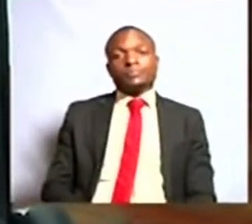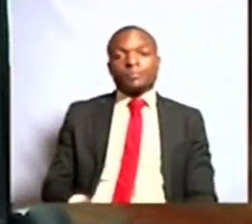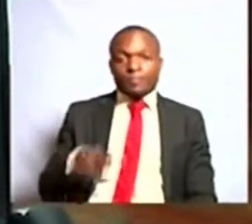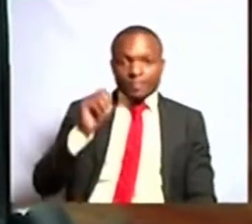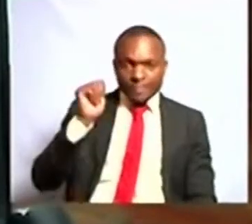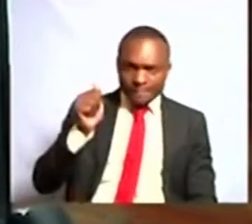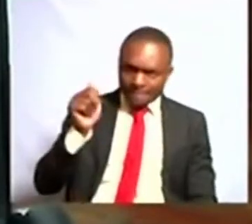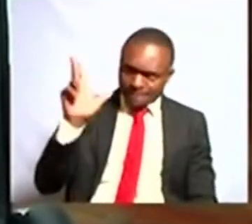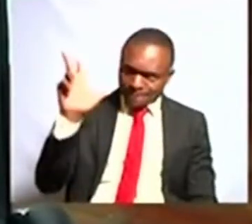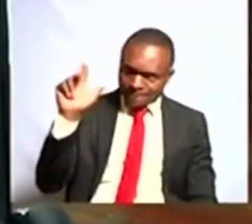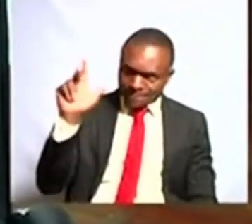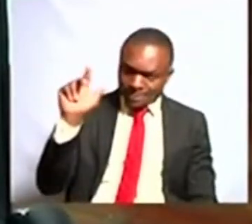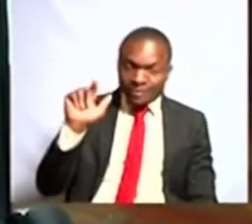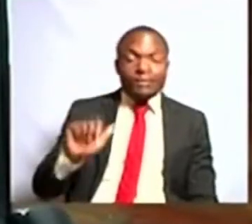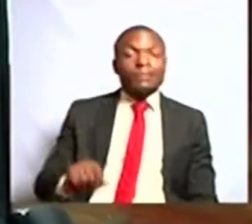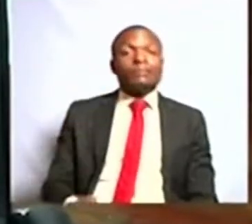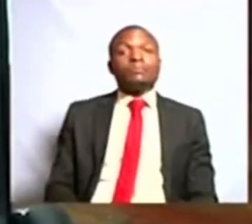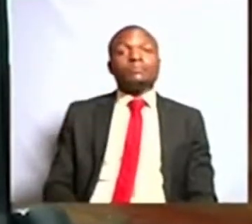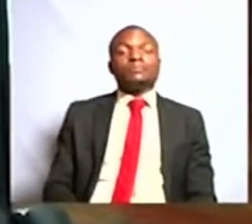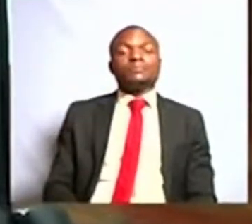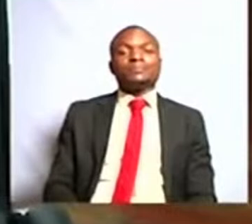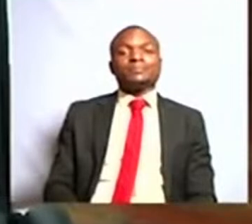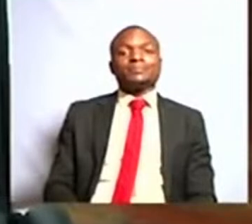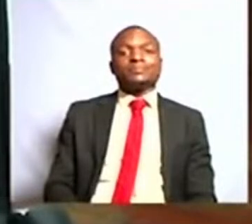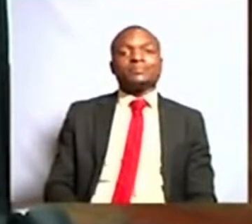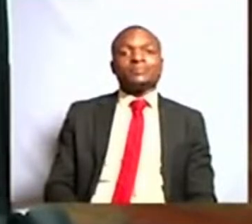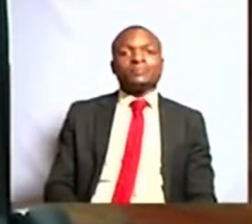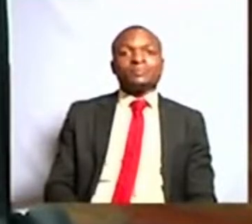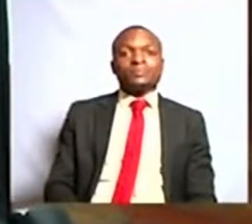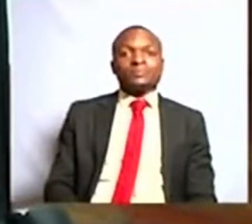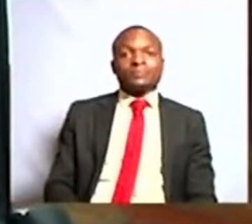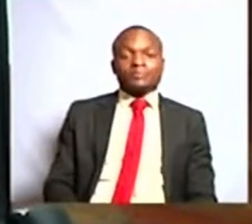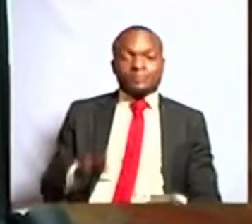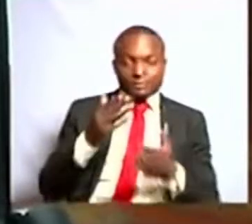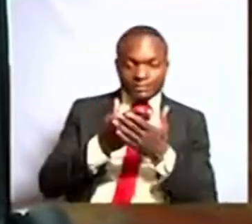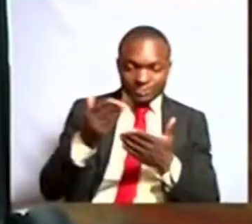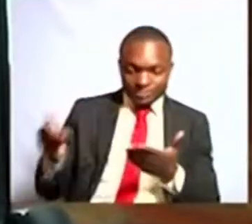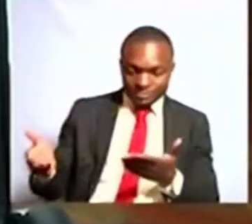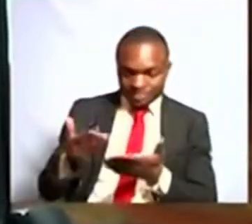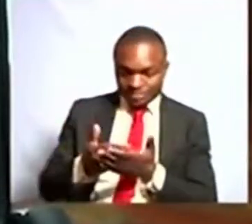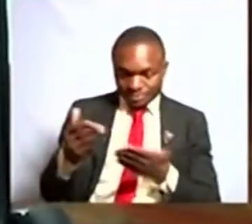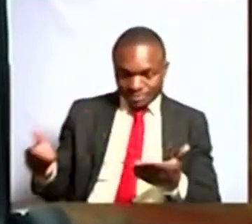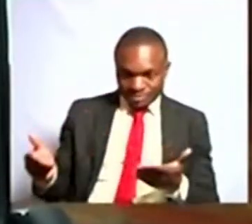Appendix 13. There is a purchase order there.